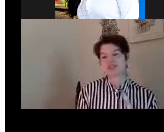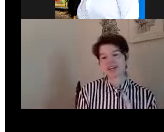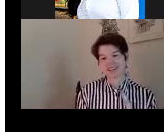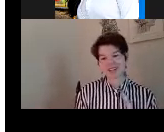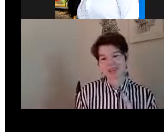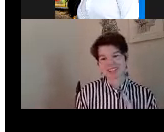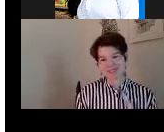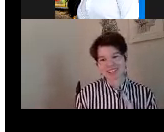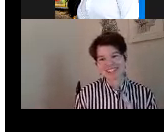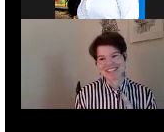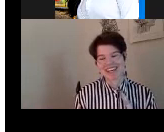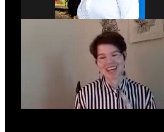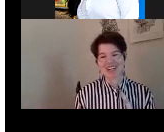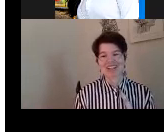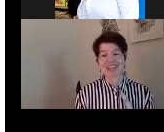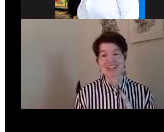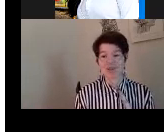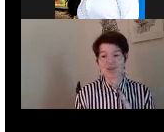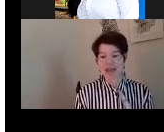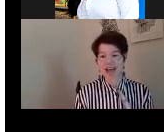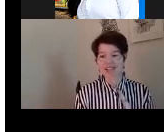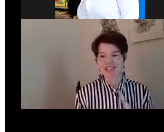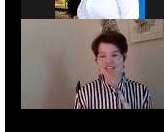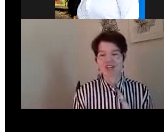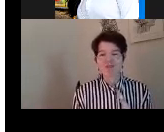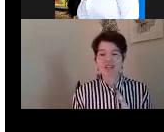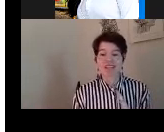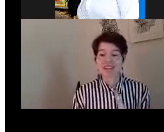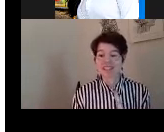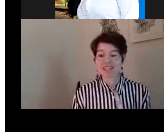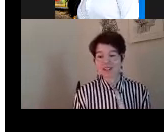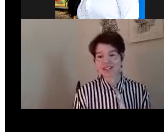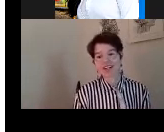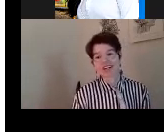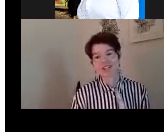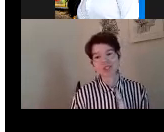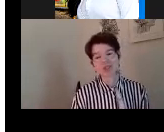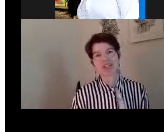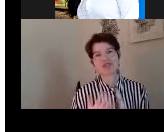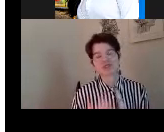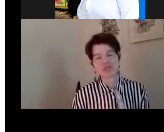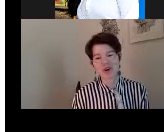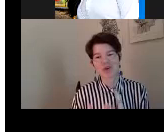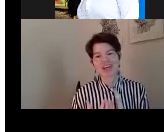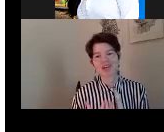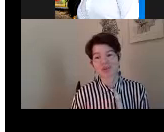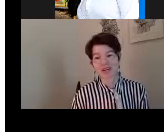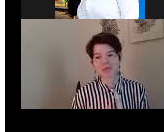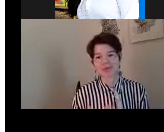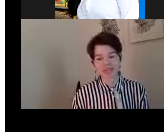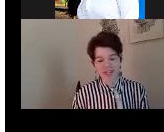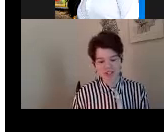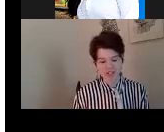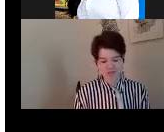research and learn about the events and leaders of our past. Because like I said earlier, our history is so